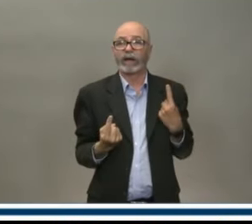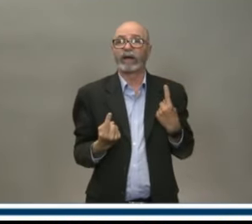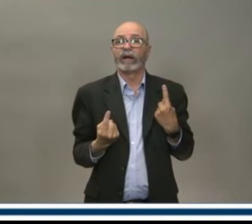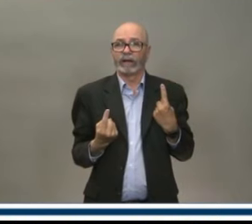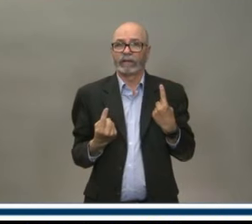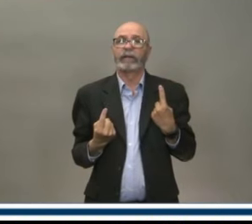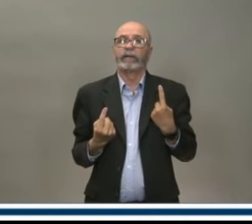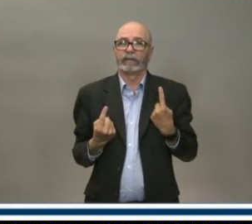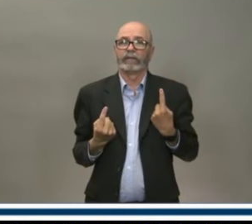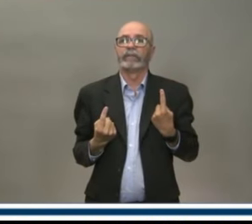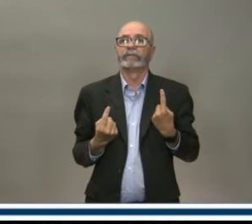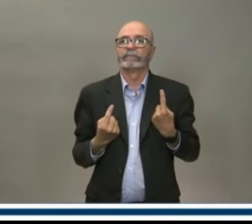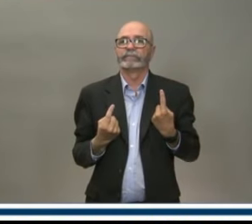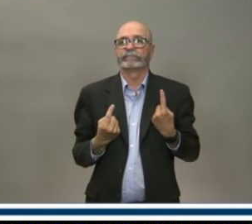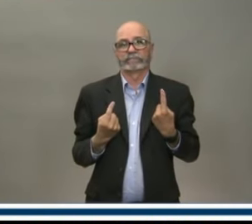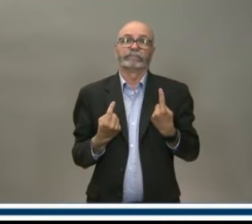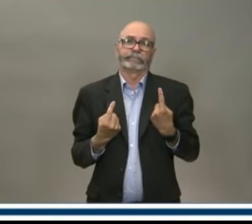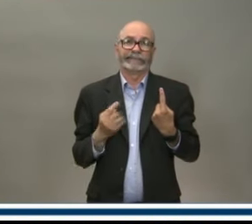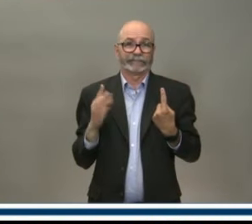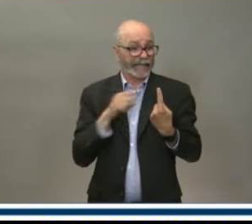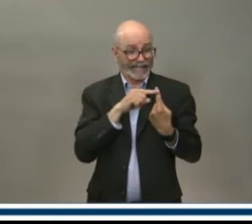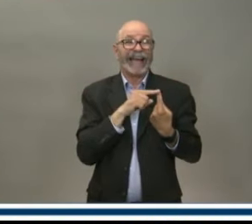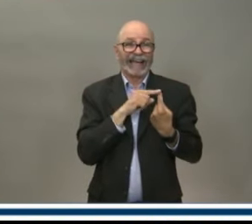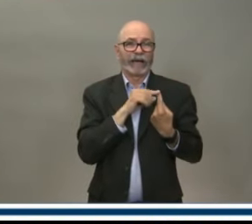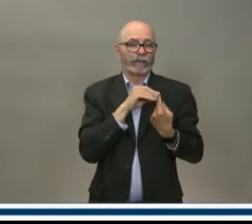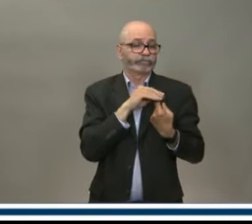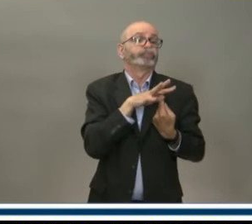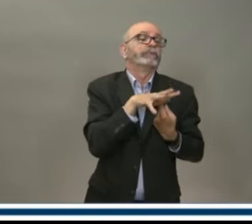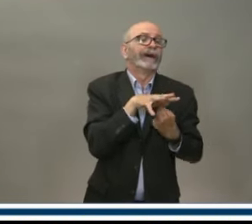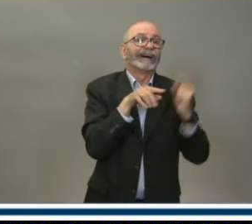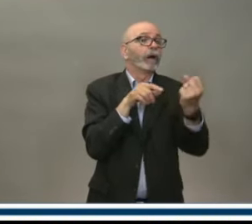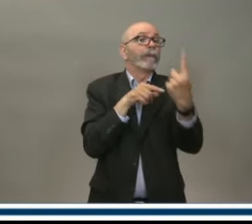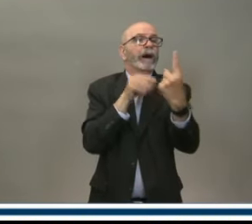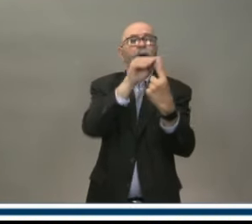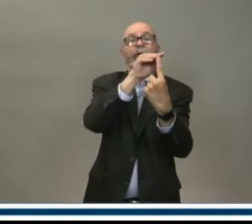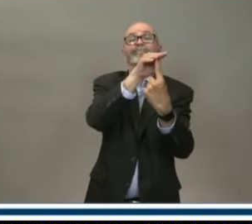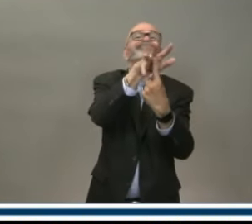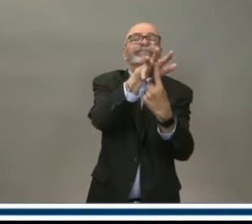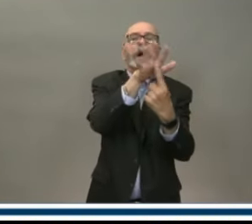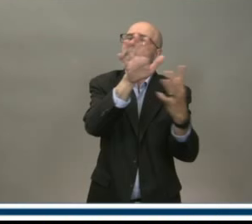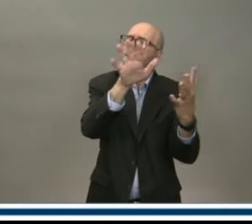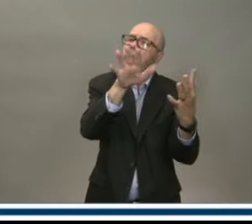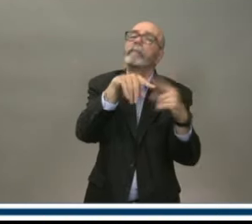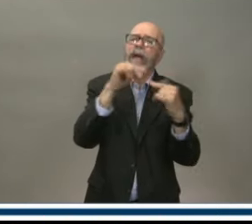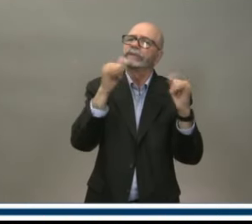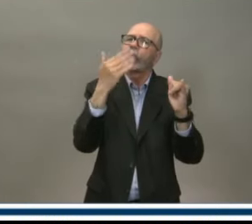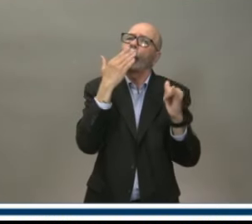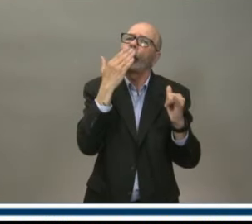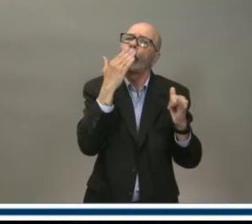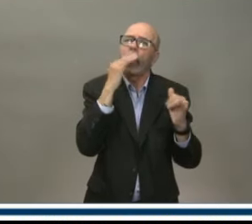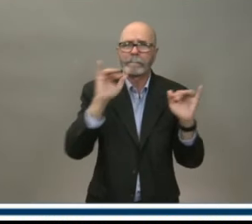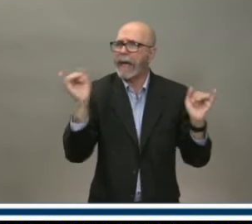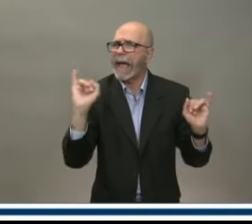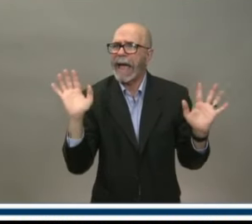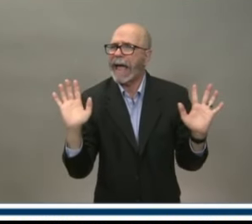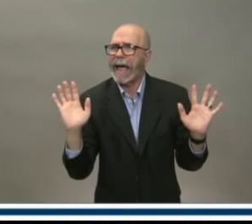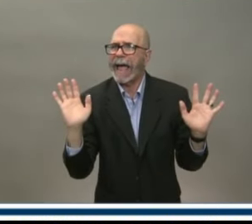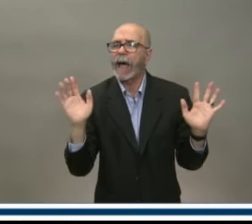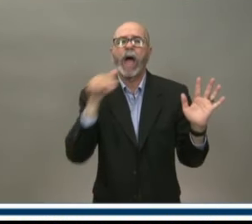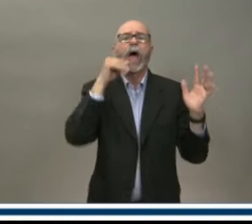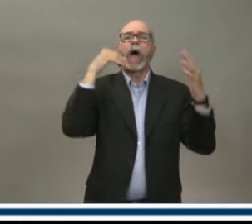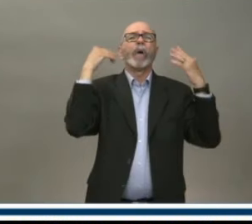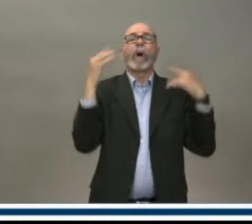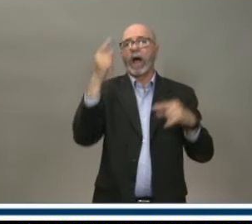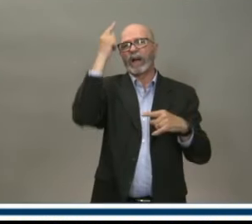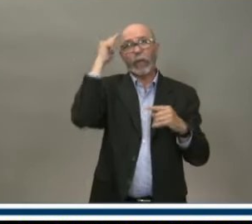of COVID-19, which is good news. But I don't want people to take that as that